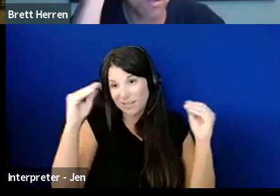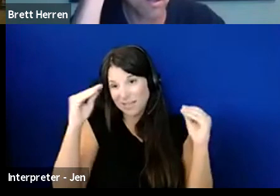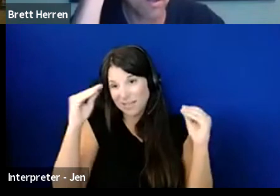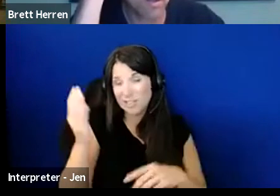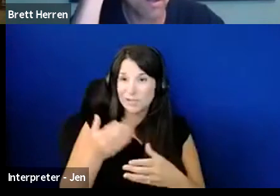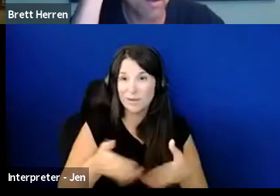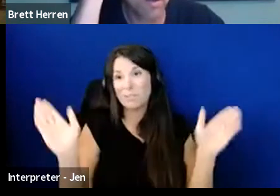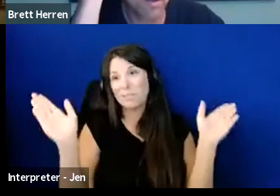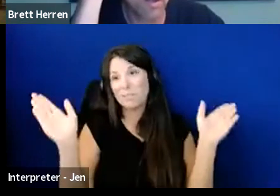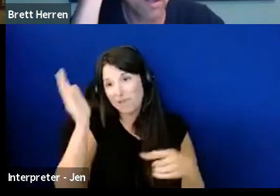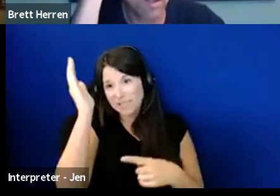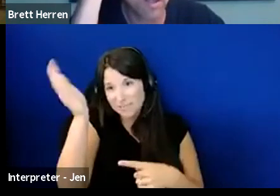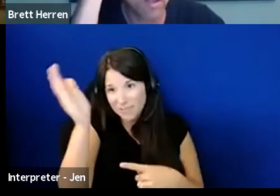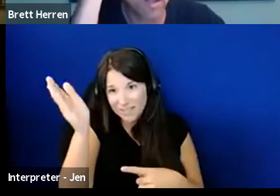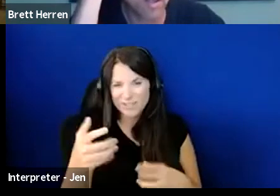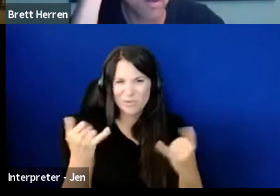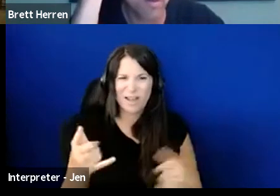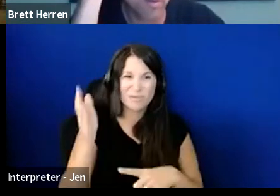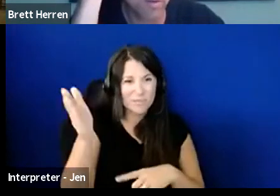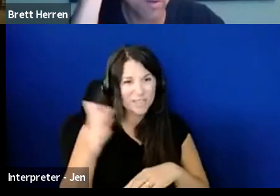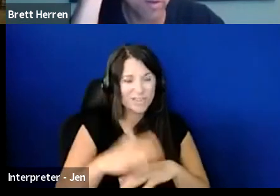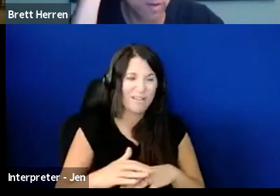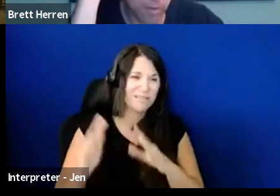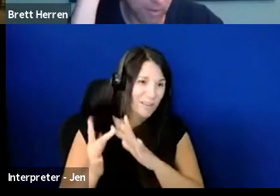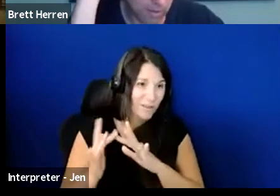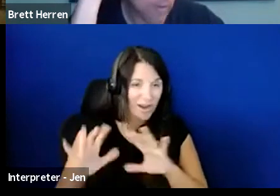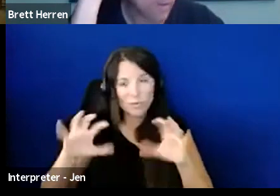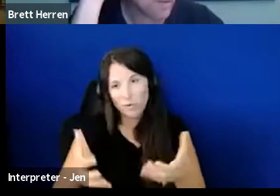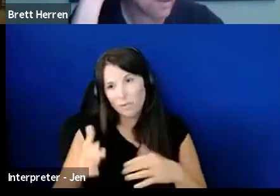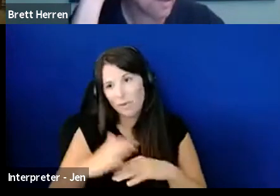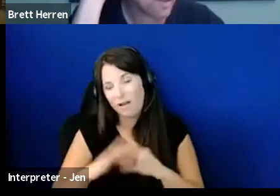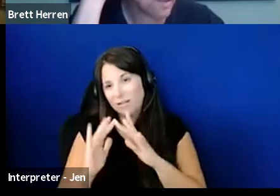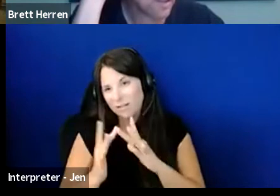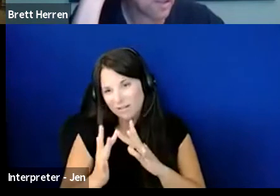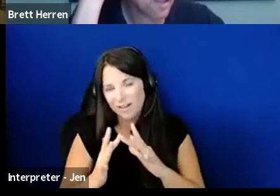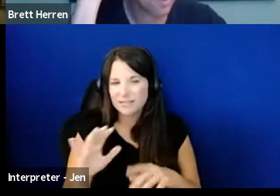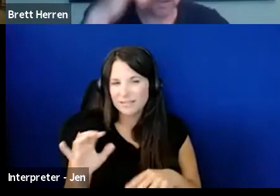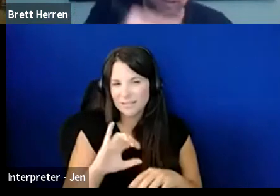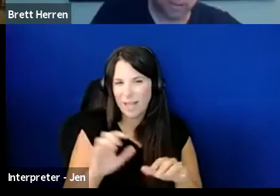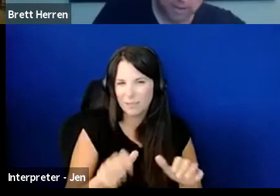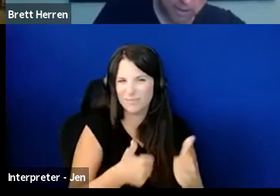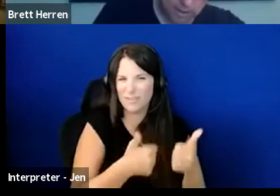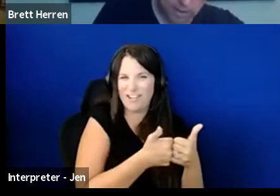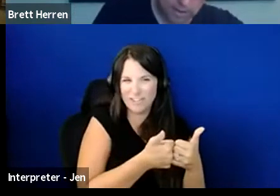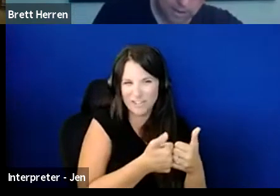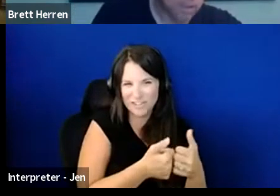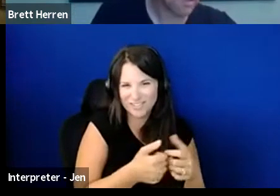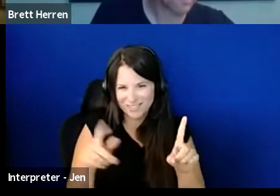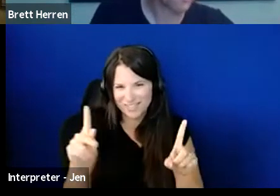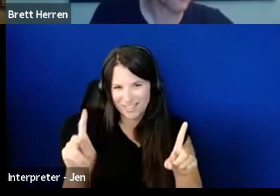speeches online and group online, and it has its own, hurdles too, like Kevin with guitar, because we didn't